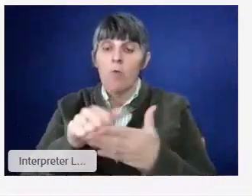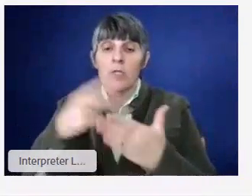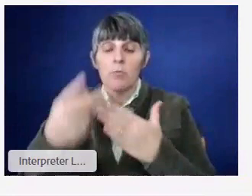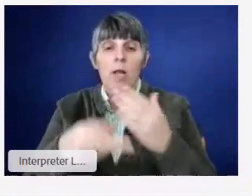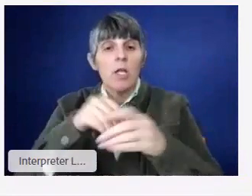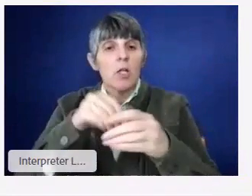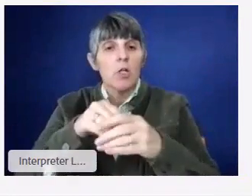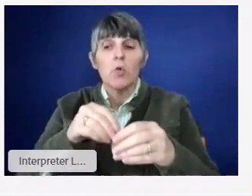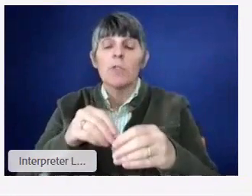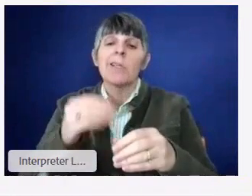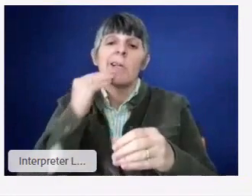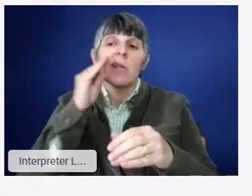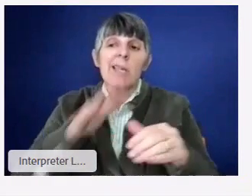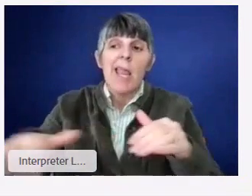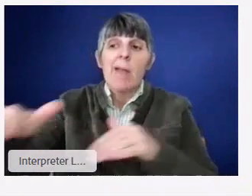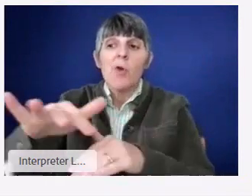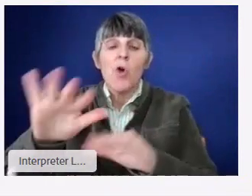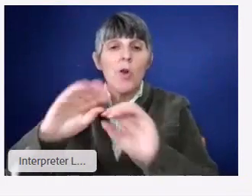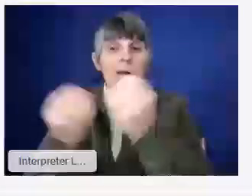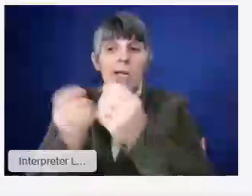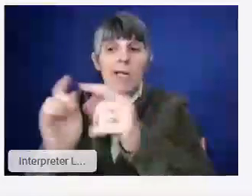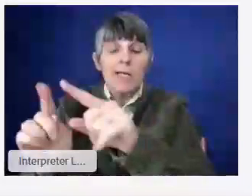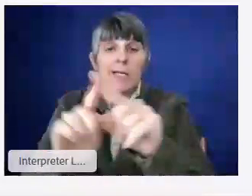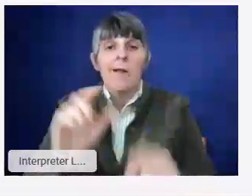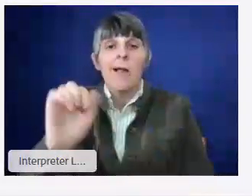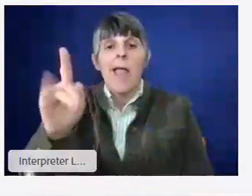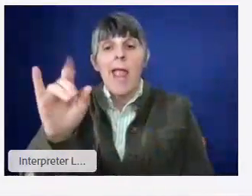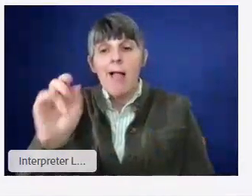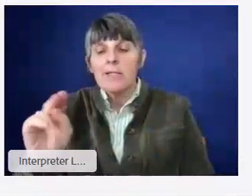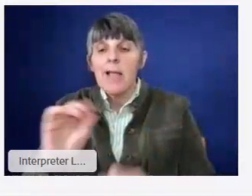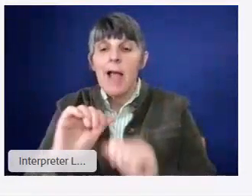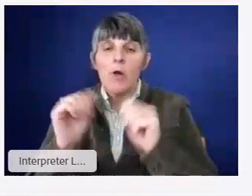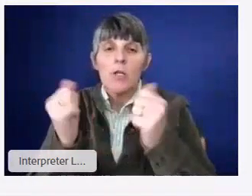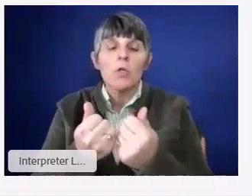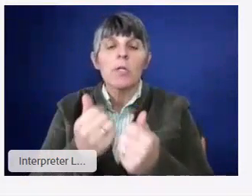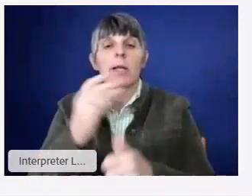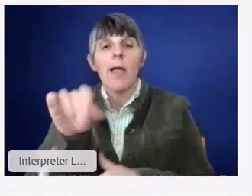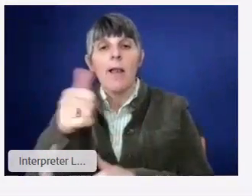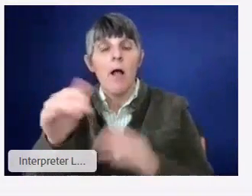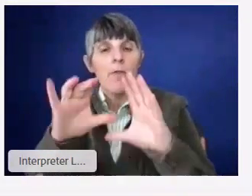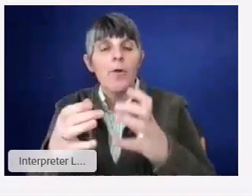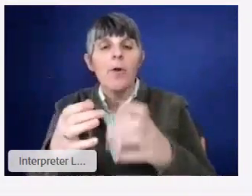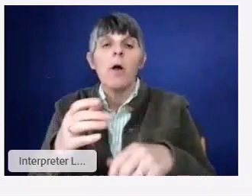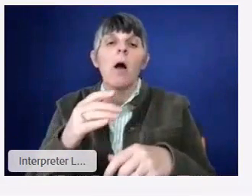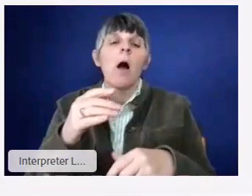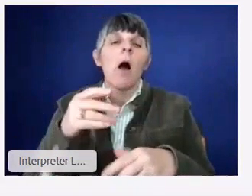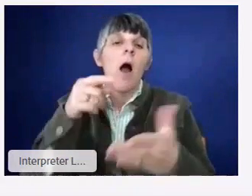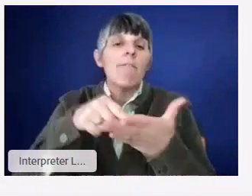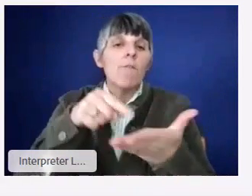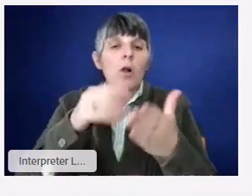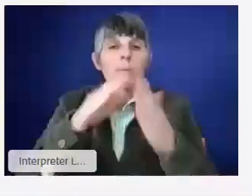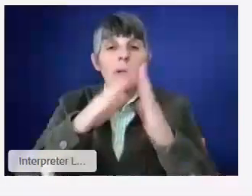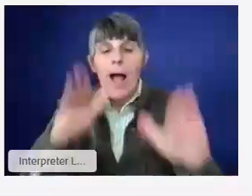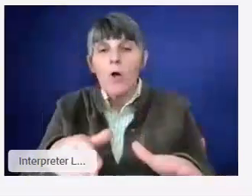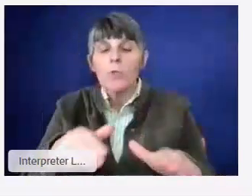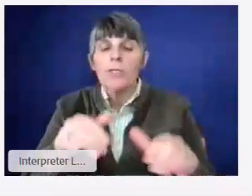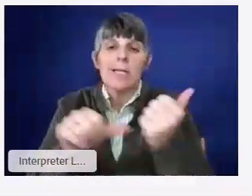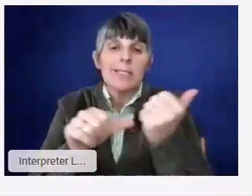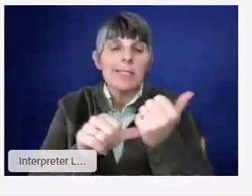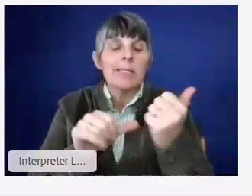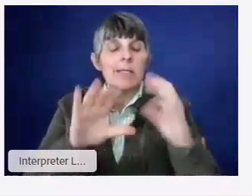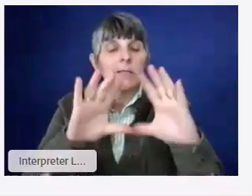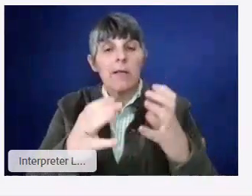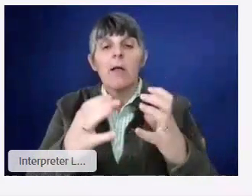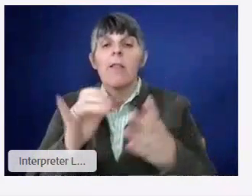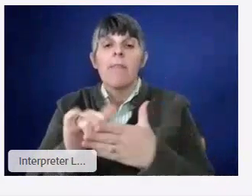surrounding neighborhood organizations like the Allentown Association and the Fruit Belt Coalition, affordable housing assistance organizations that work with and have